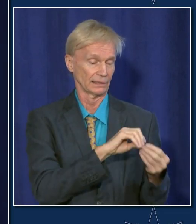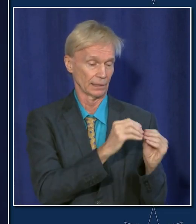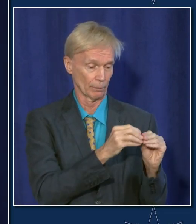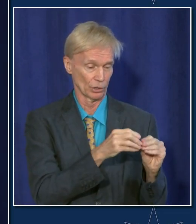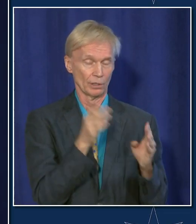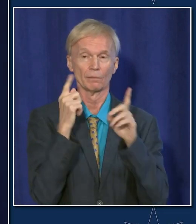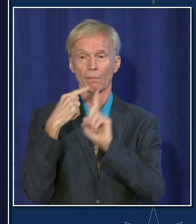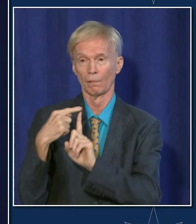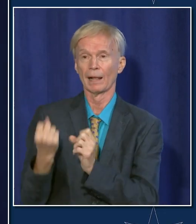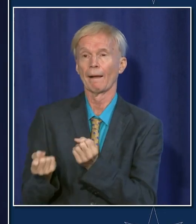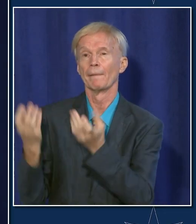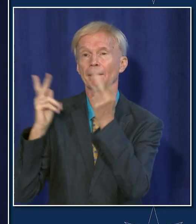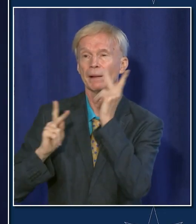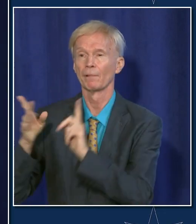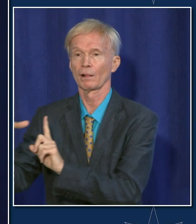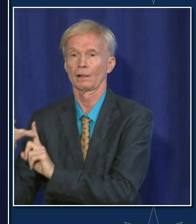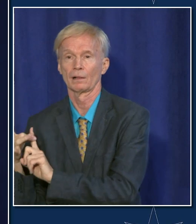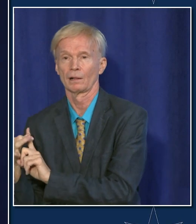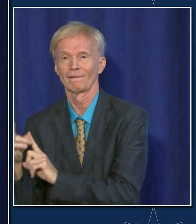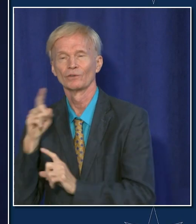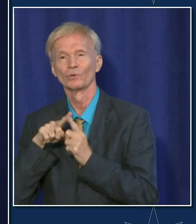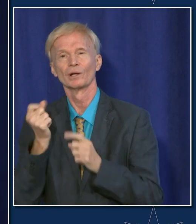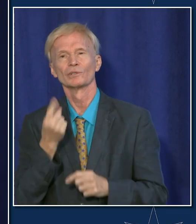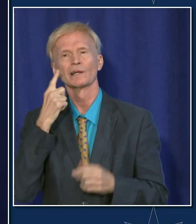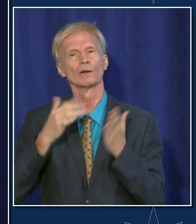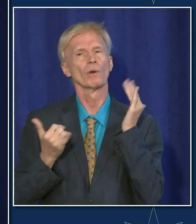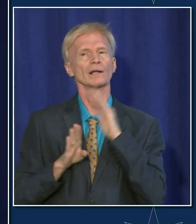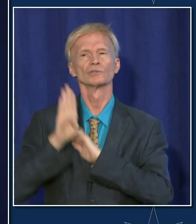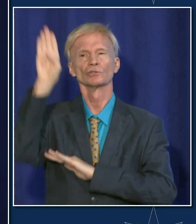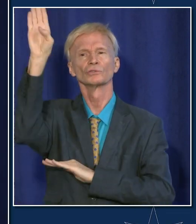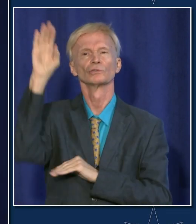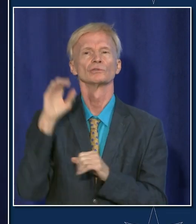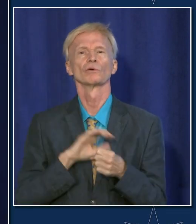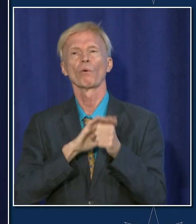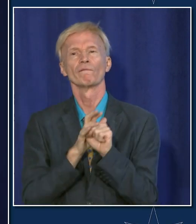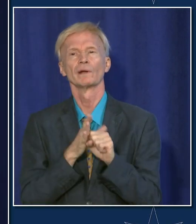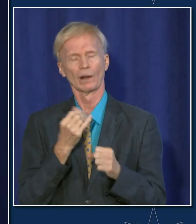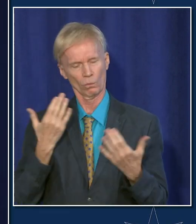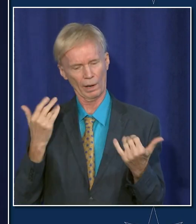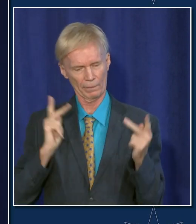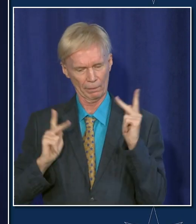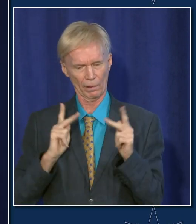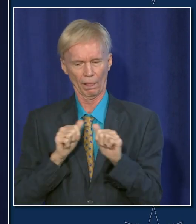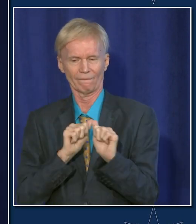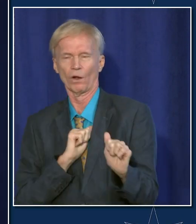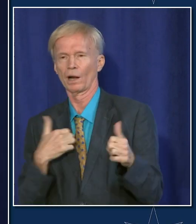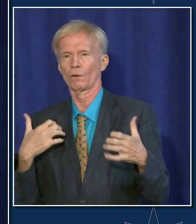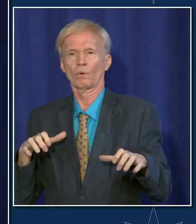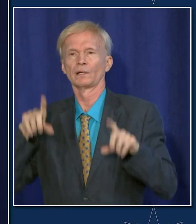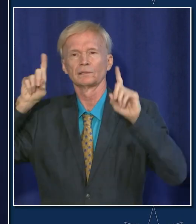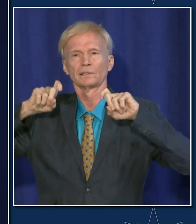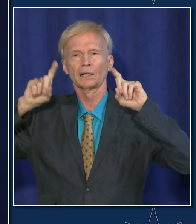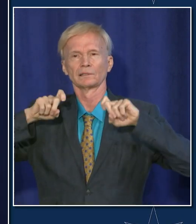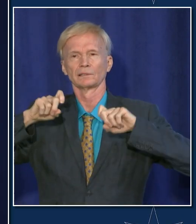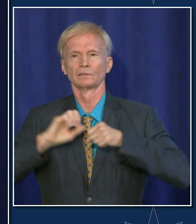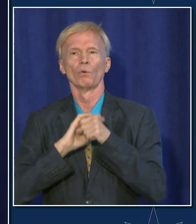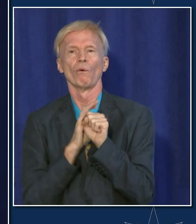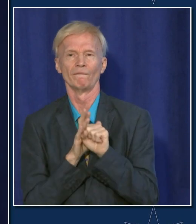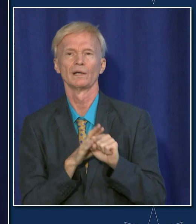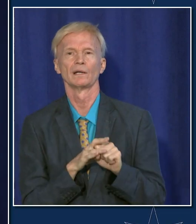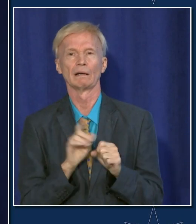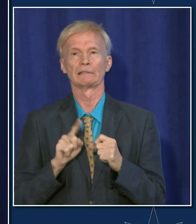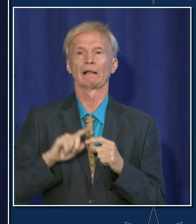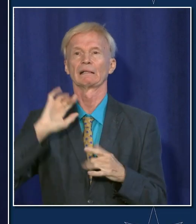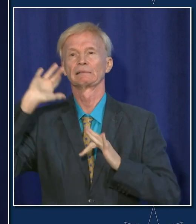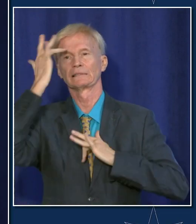we're understanding surges of COVID. And where people are avoiding testing until they're ill enough to need medical care, we often see